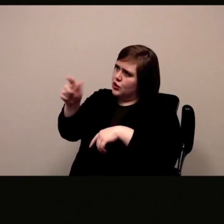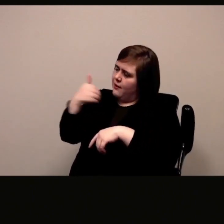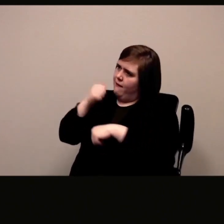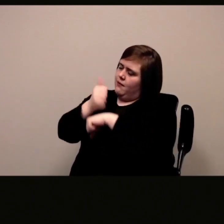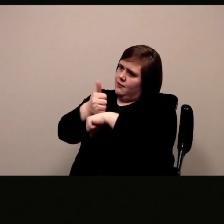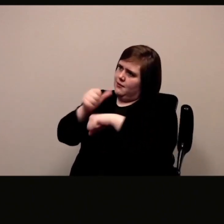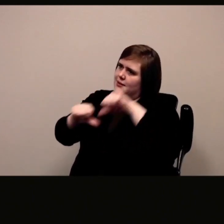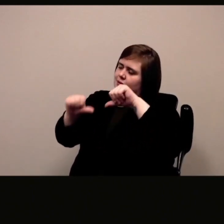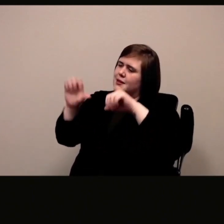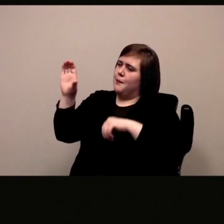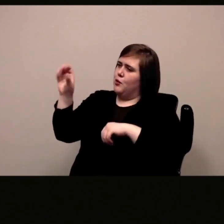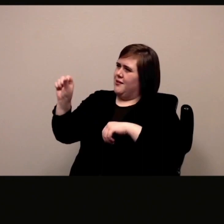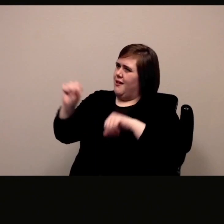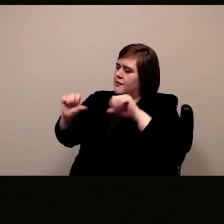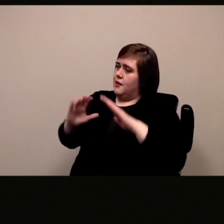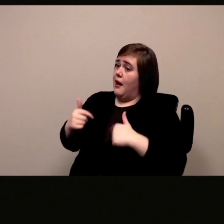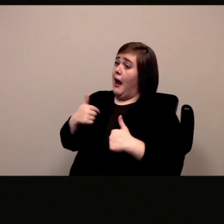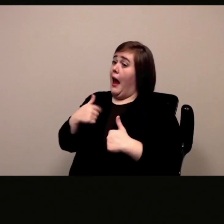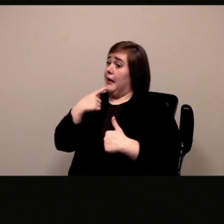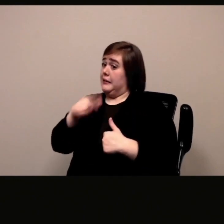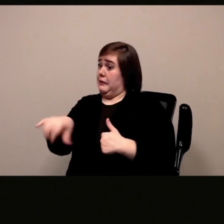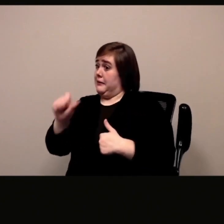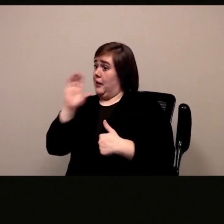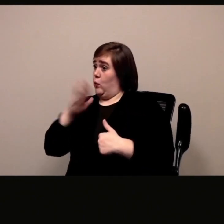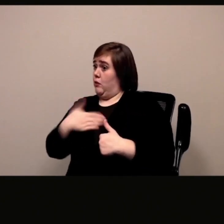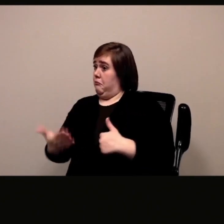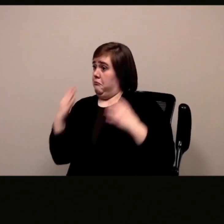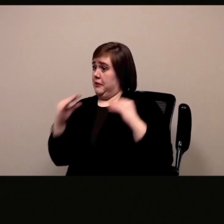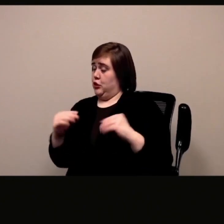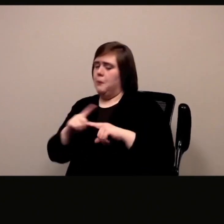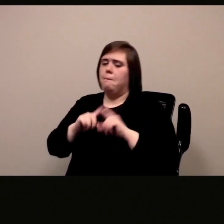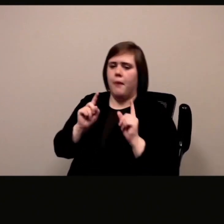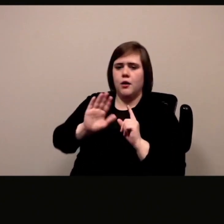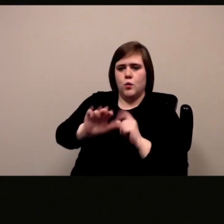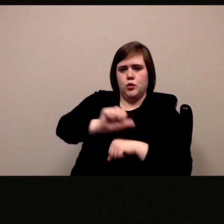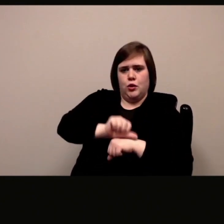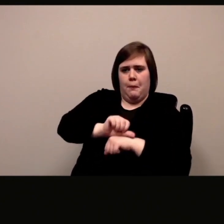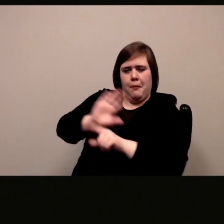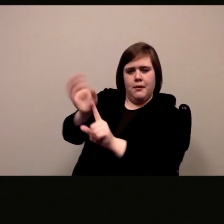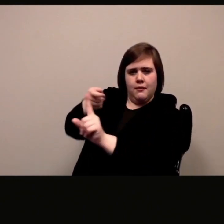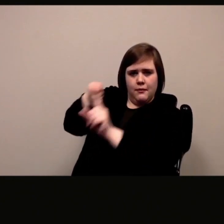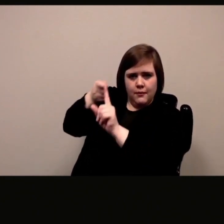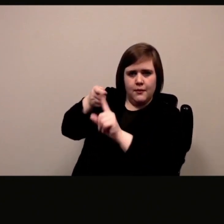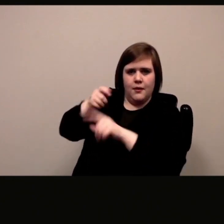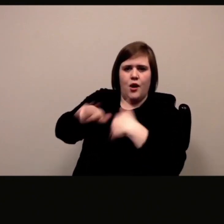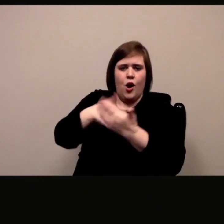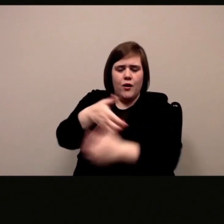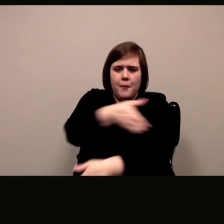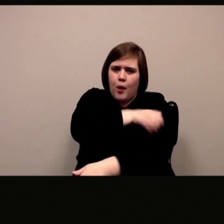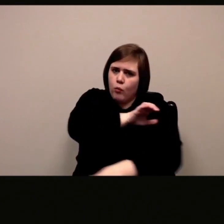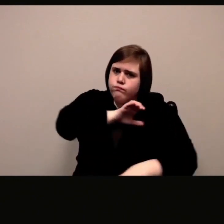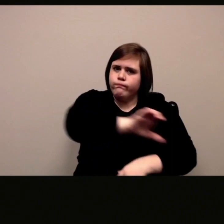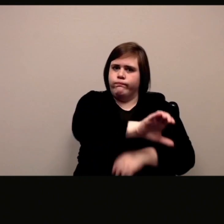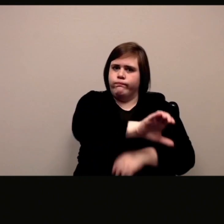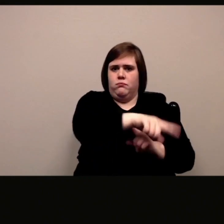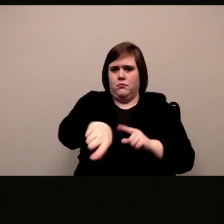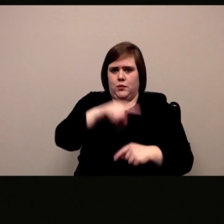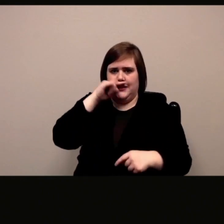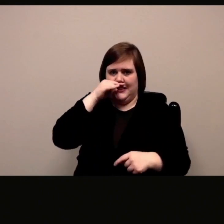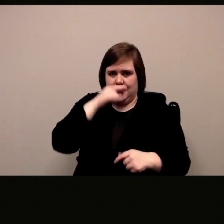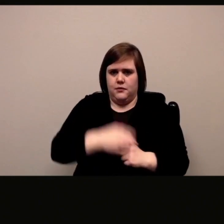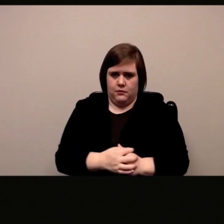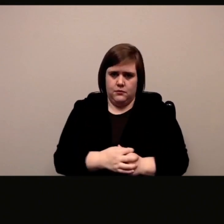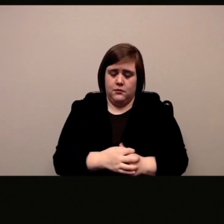teach it. But you have to convince. And that's what I do. I give all the power to the kids. Sometimes